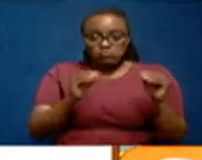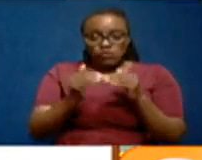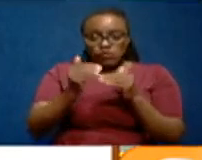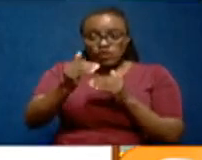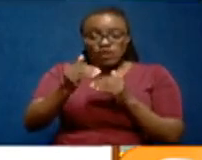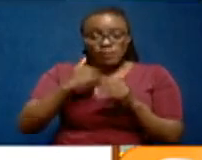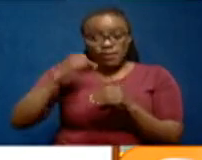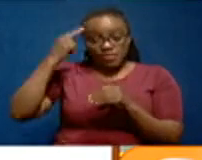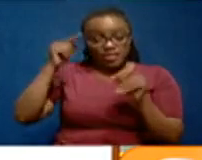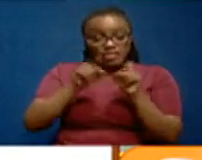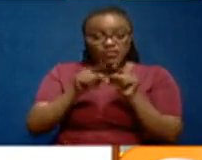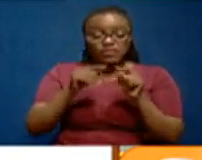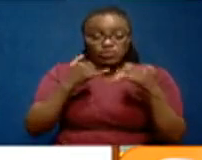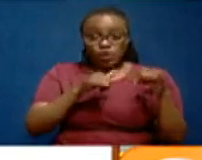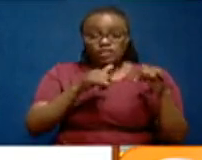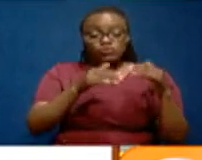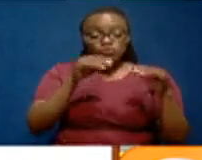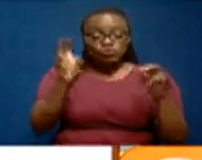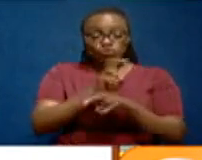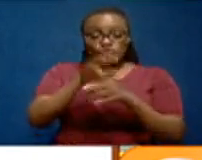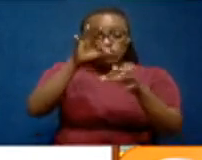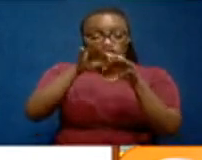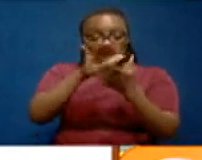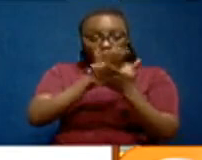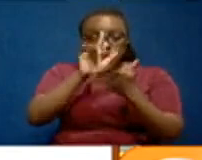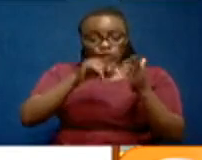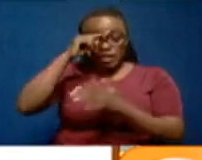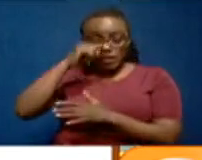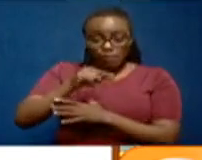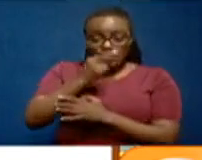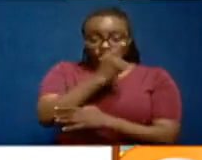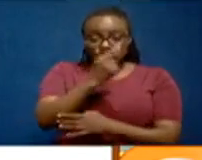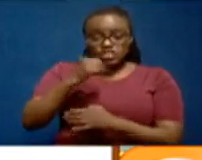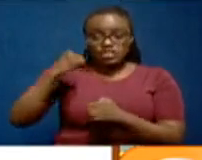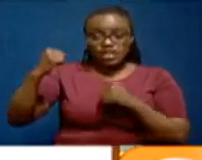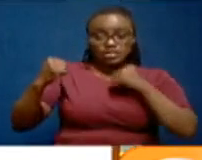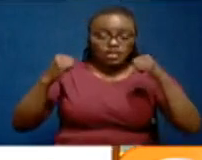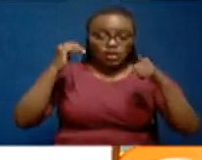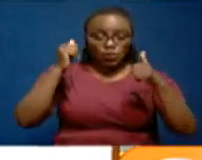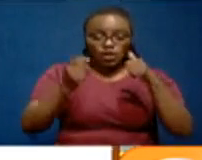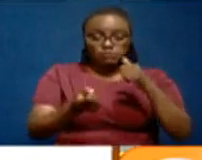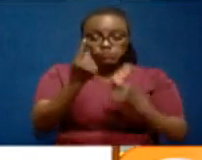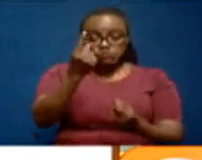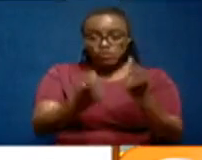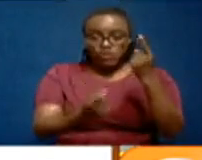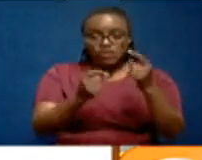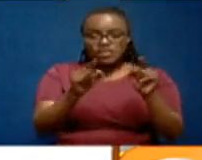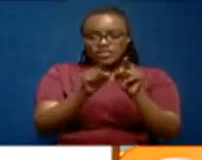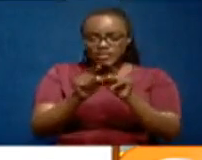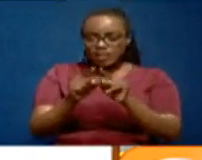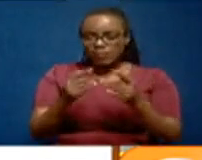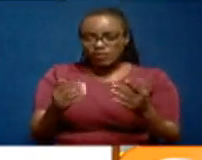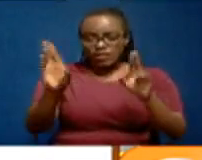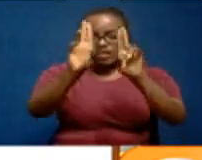I think that seeking the votes would still be based on the policies that each side is going to sort of bring up. So even